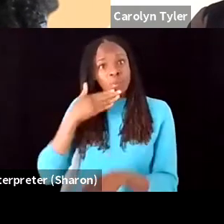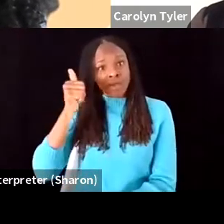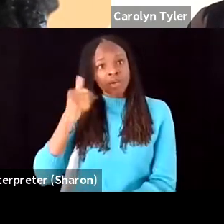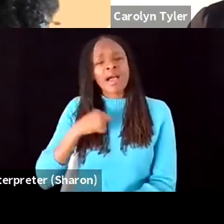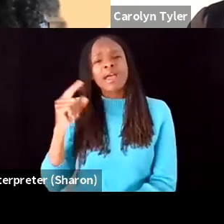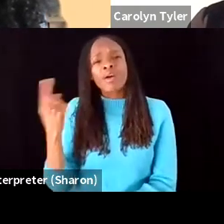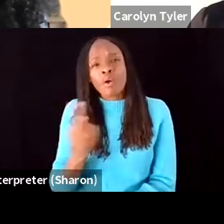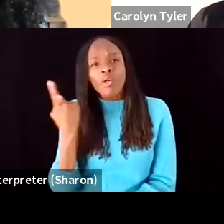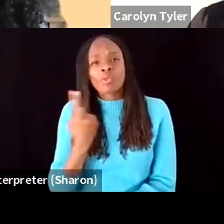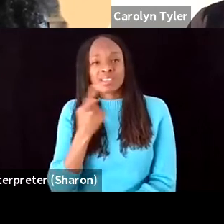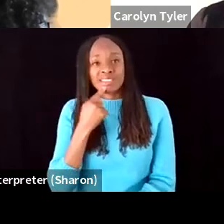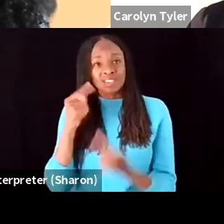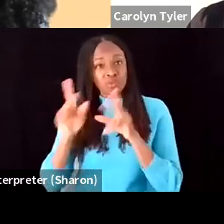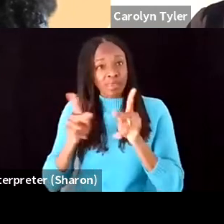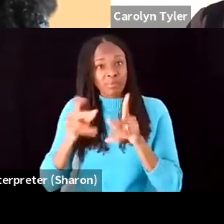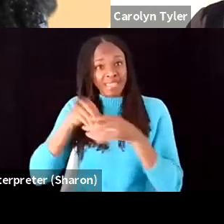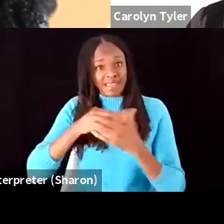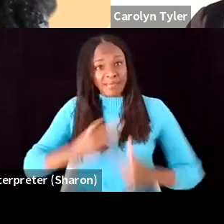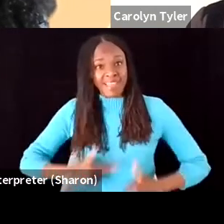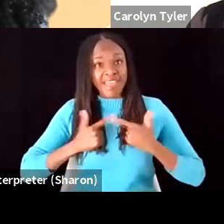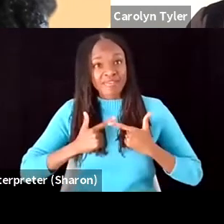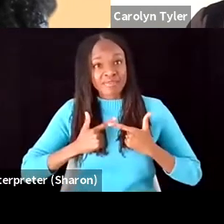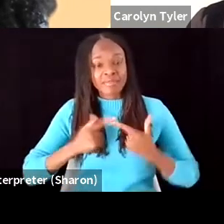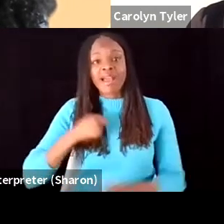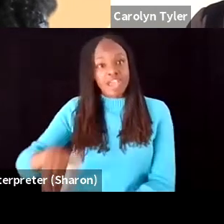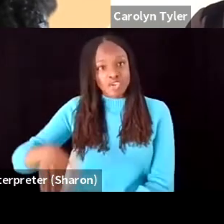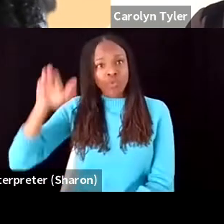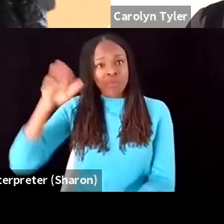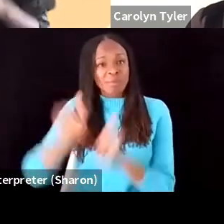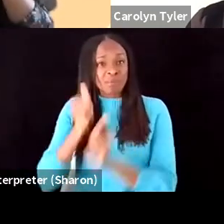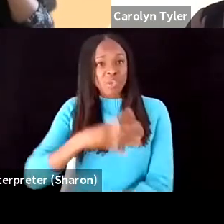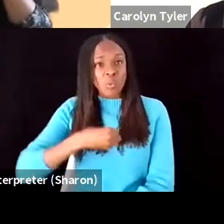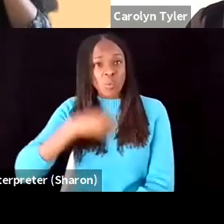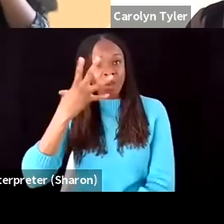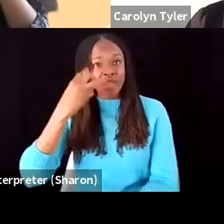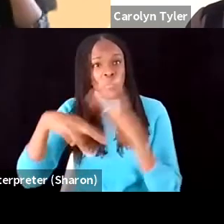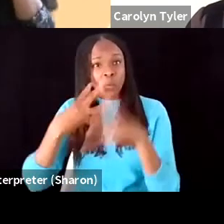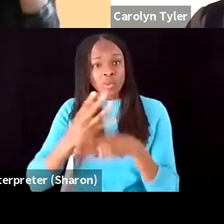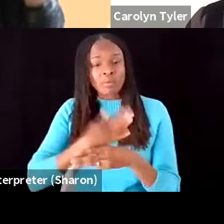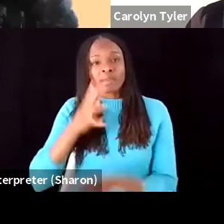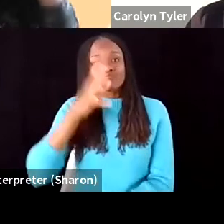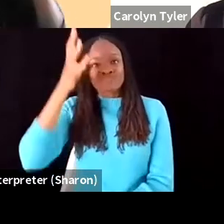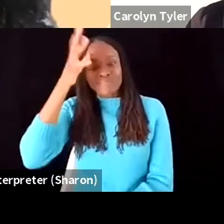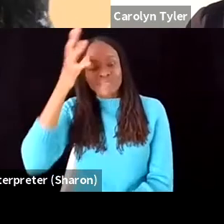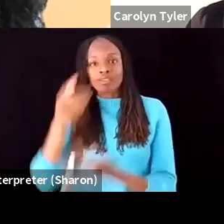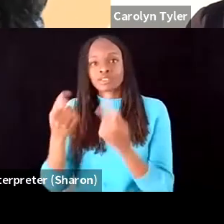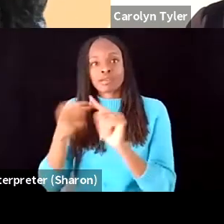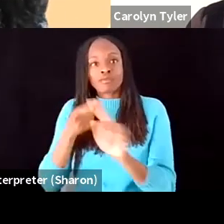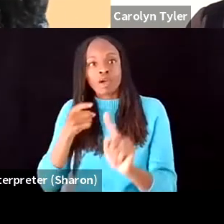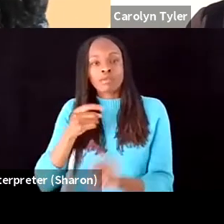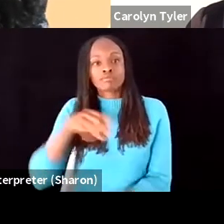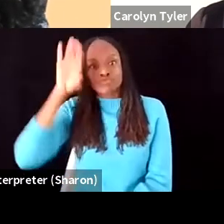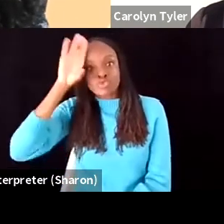say, to the people that in my life, right? Because I grew up in a mostly white world, and, you know, my parents come from Cuba and Spain, and they were just trying to